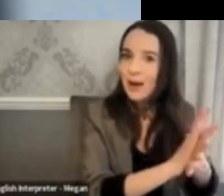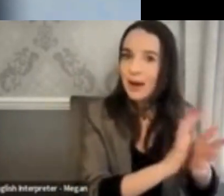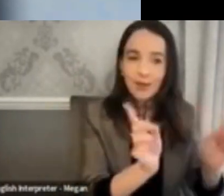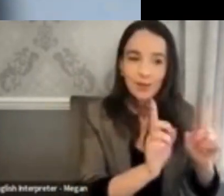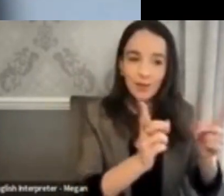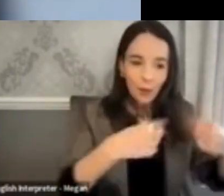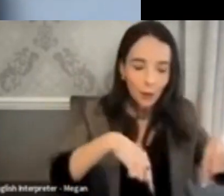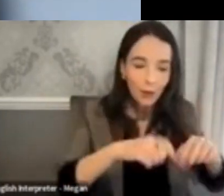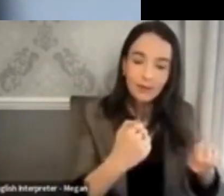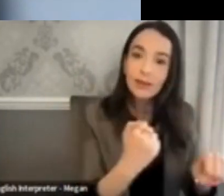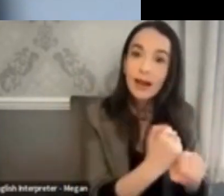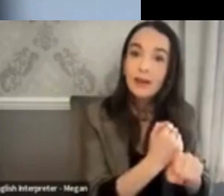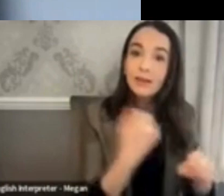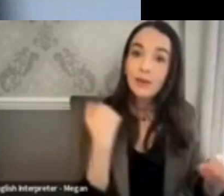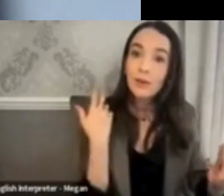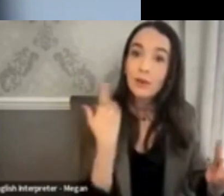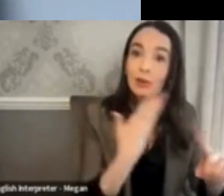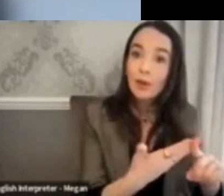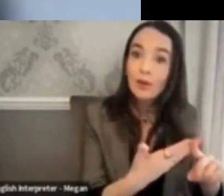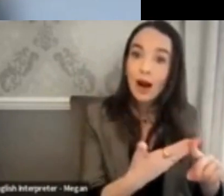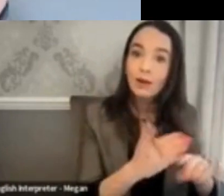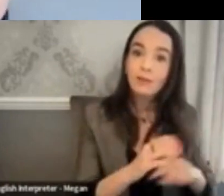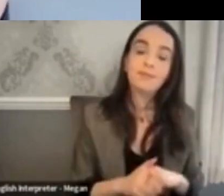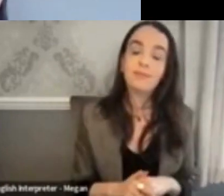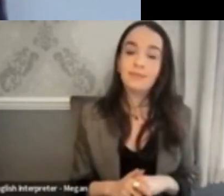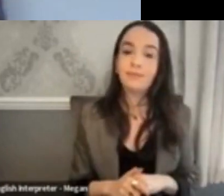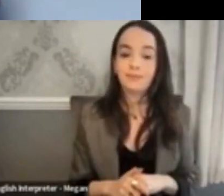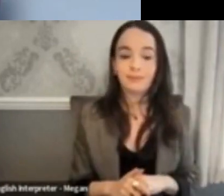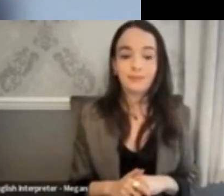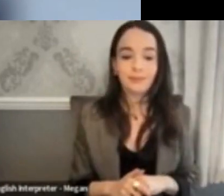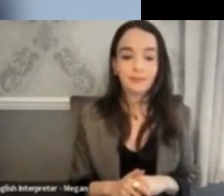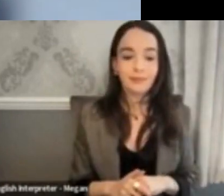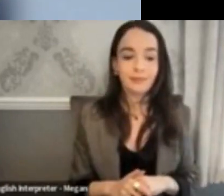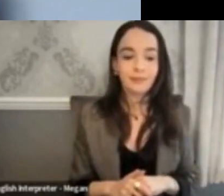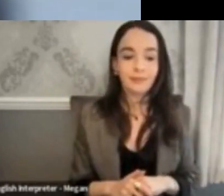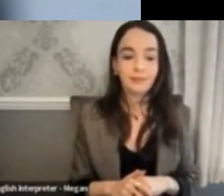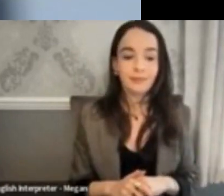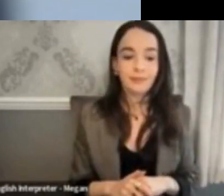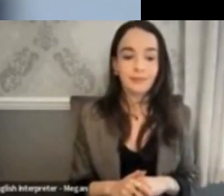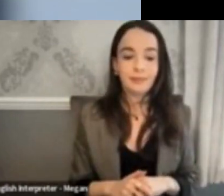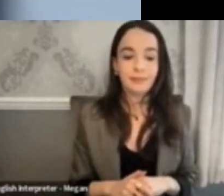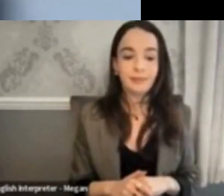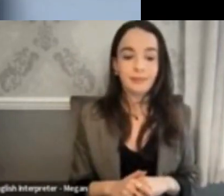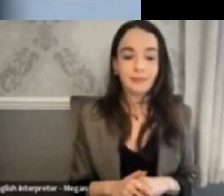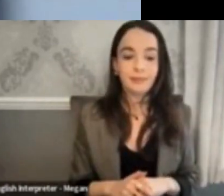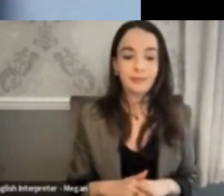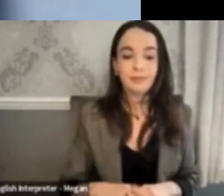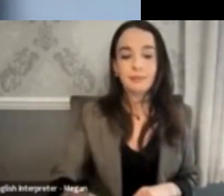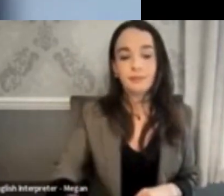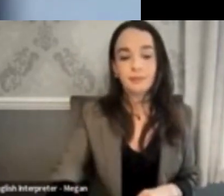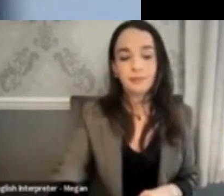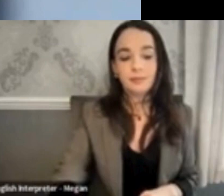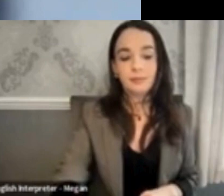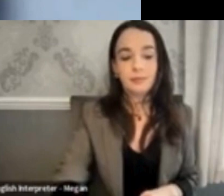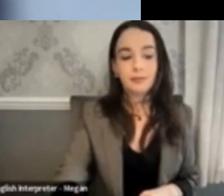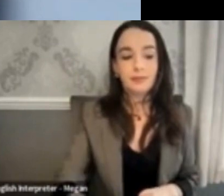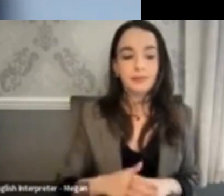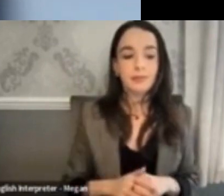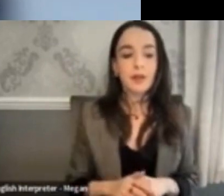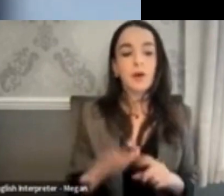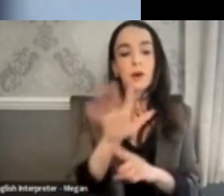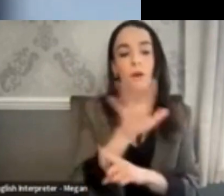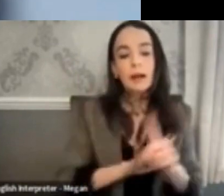announcement at the beginning of the month on the 7th. The National Plan Monitoring